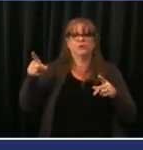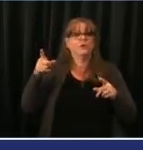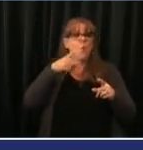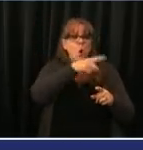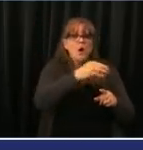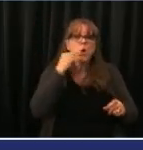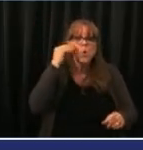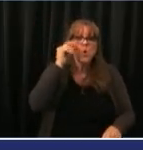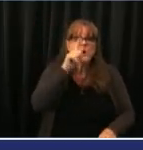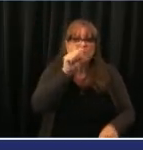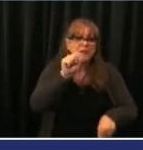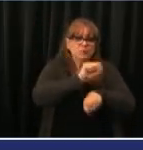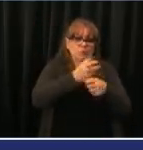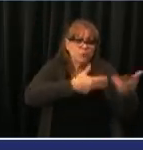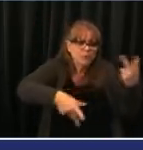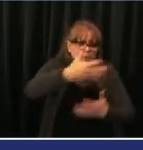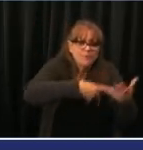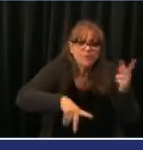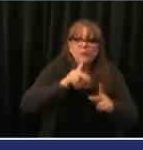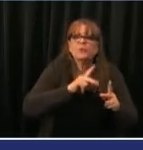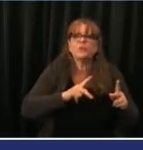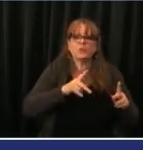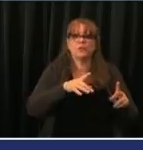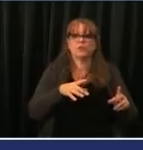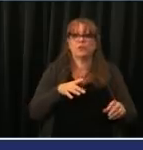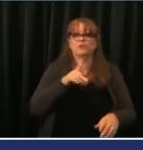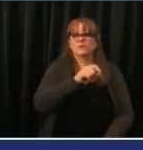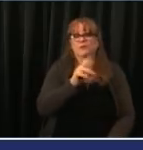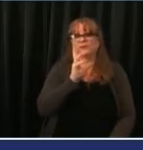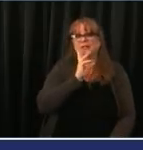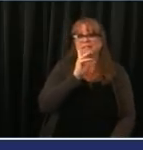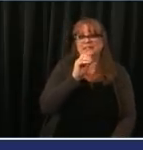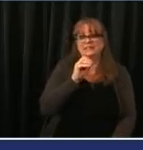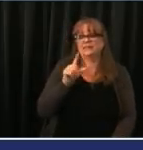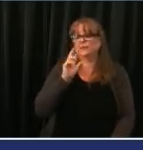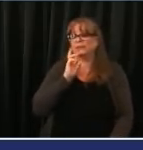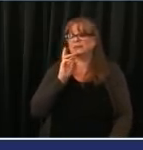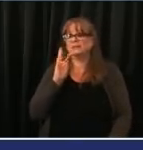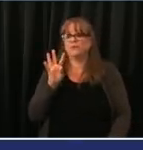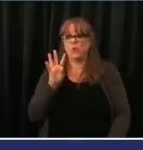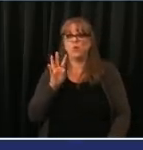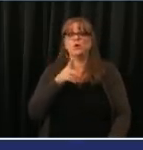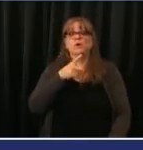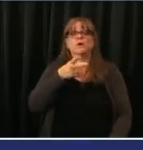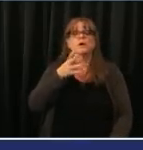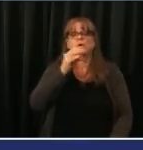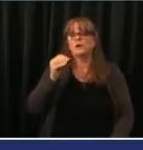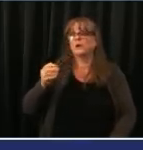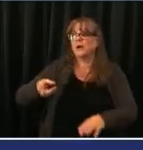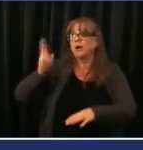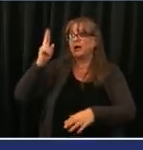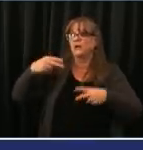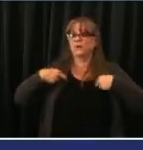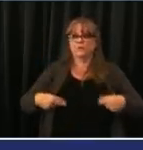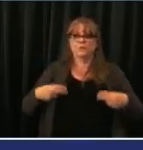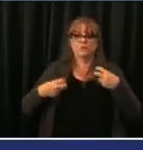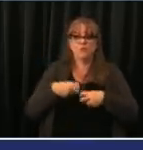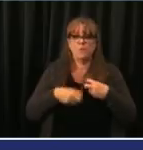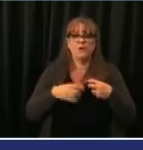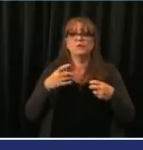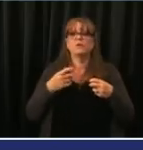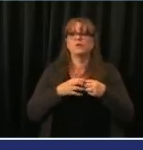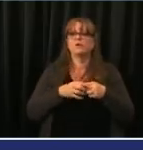are 16 to 64 with 2 or more high-risk conditions as identified by the CDC. Some of these conditions include chronic kidney